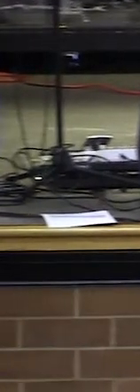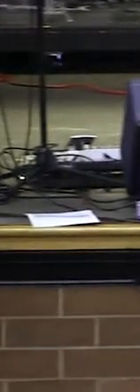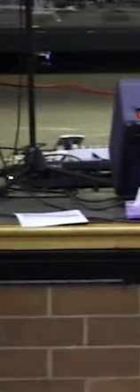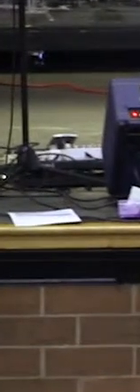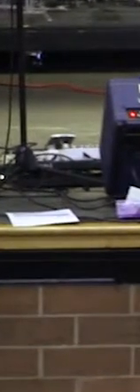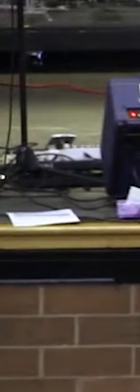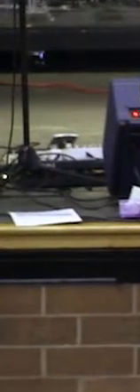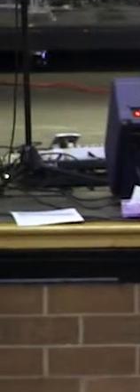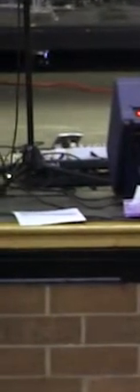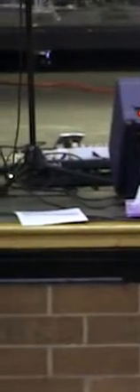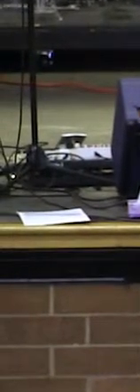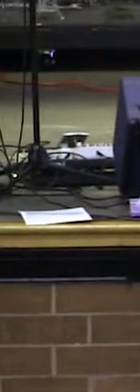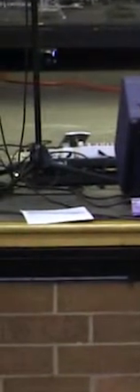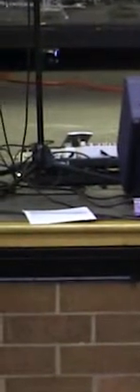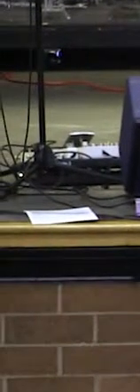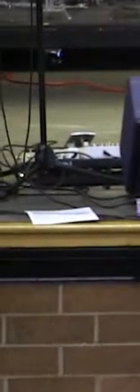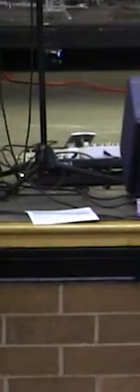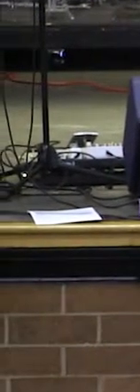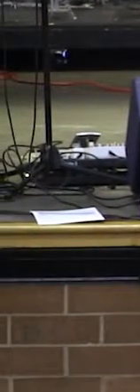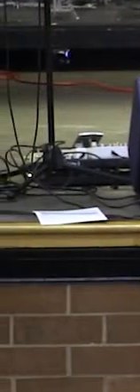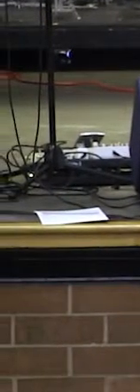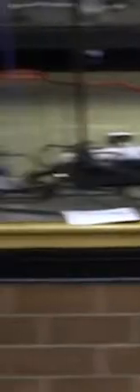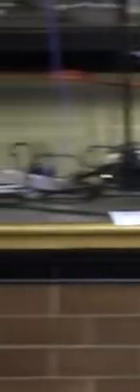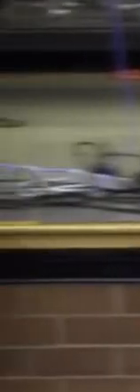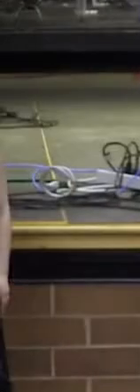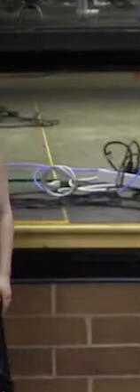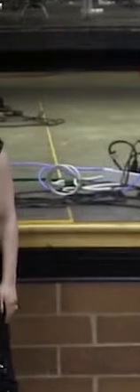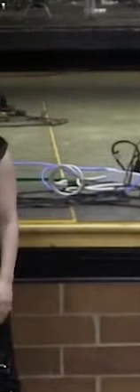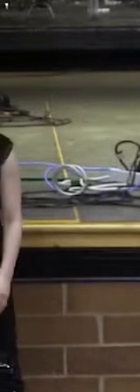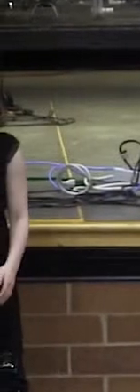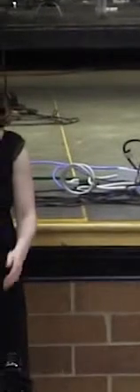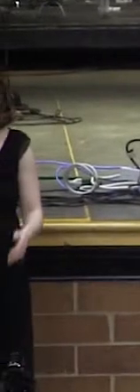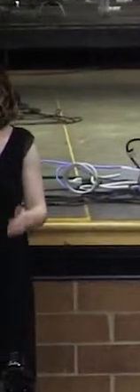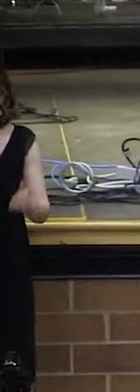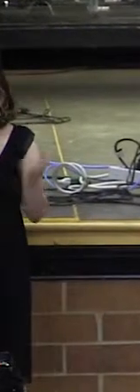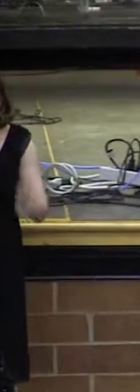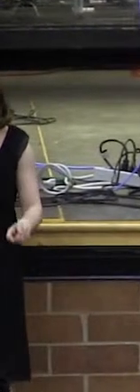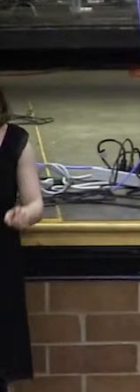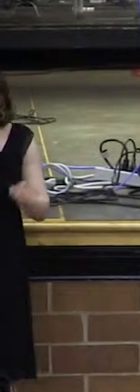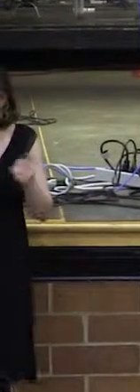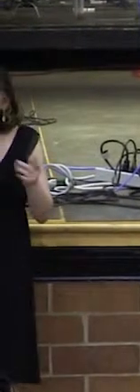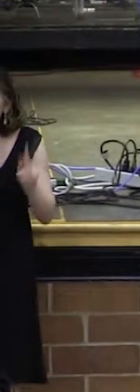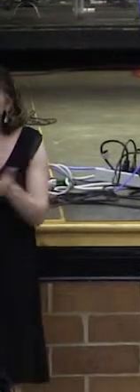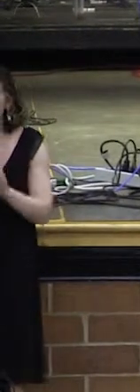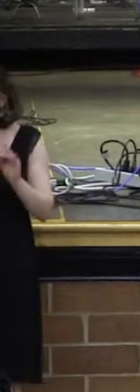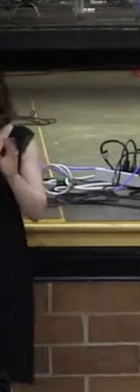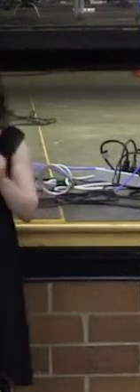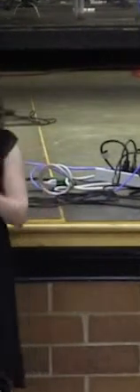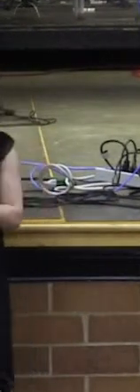love Grace exposes our heart Hallelujah and it fills us with God's love it draws Us close